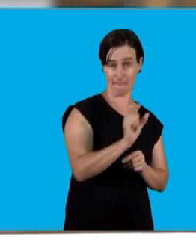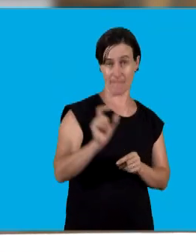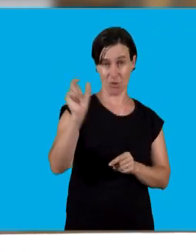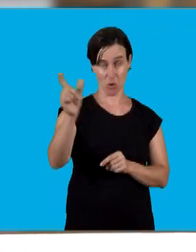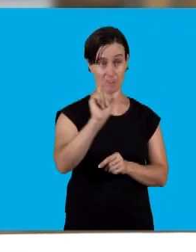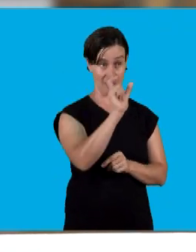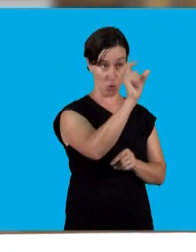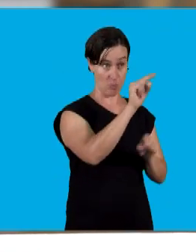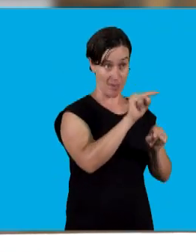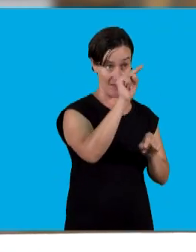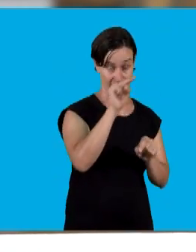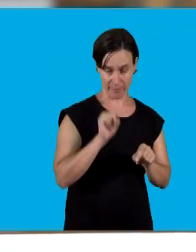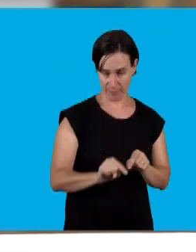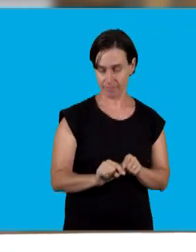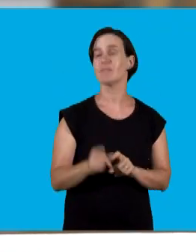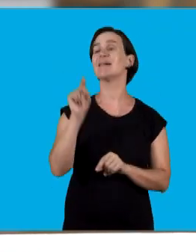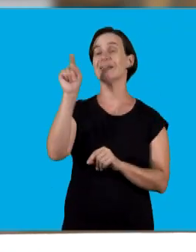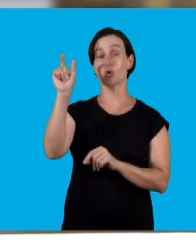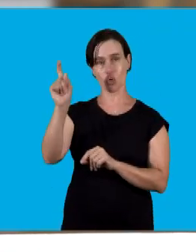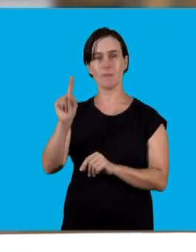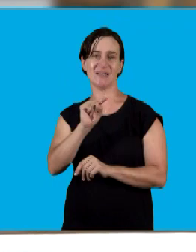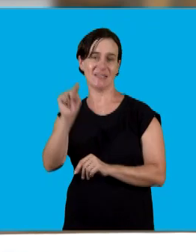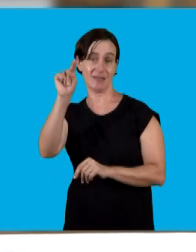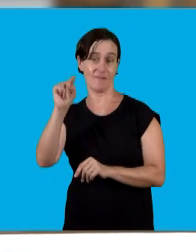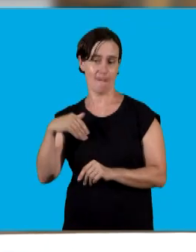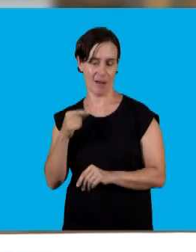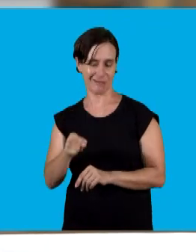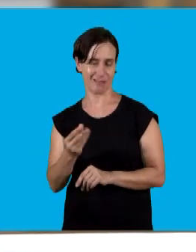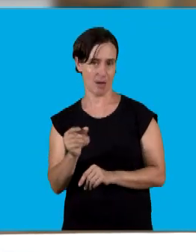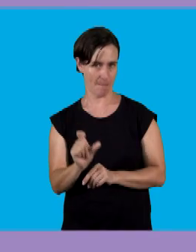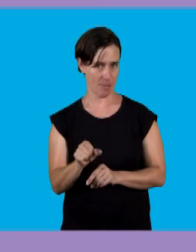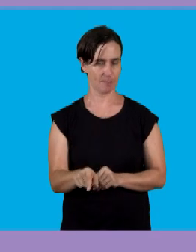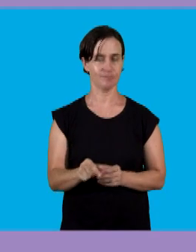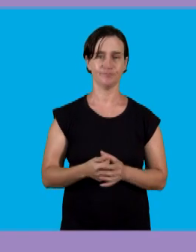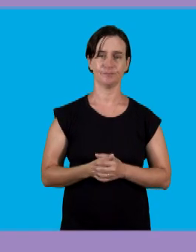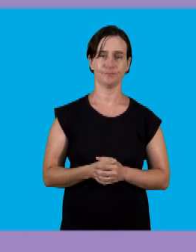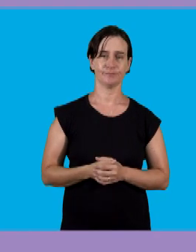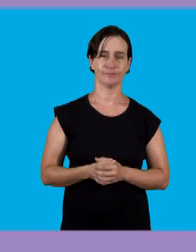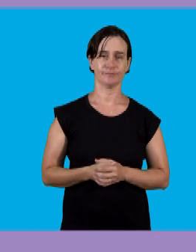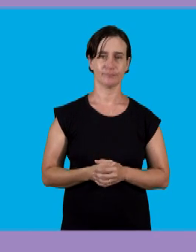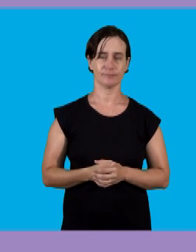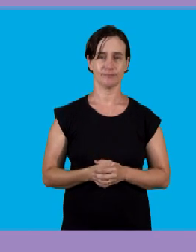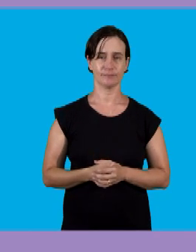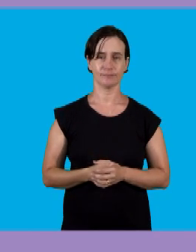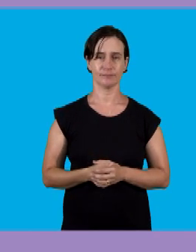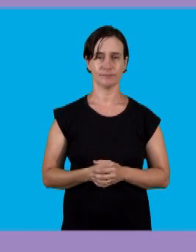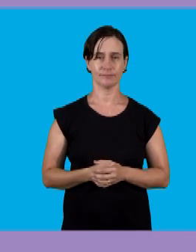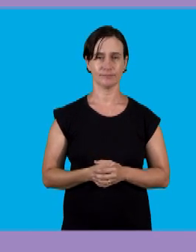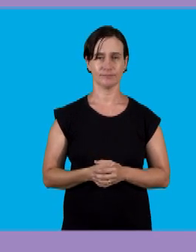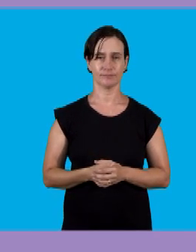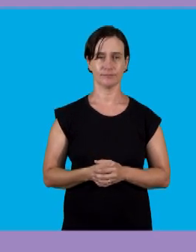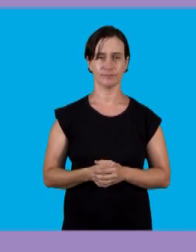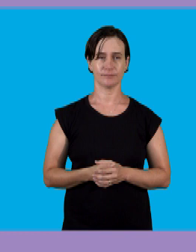trinomial, they have to divide with that monomial. So this is going to be